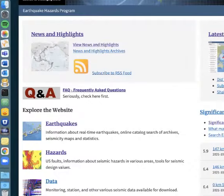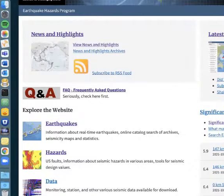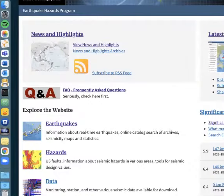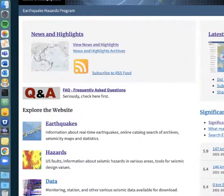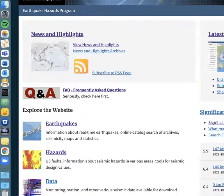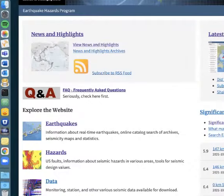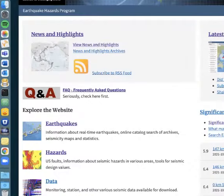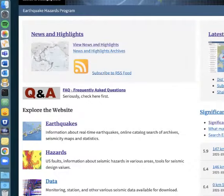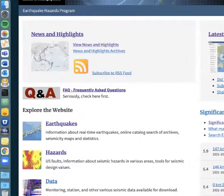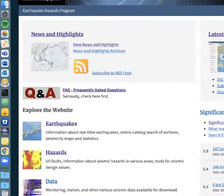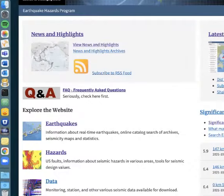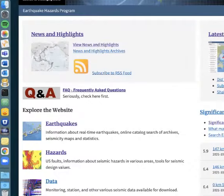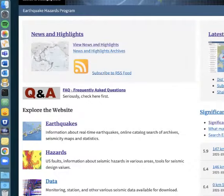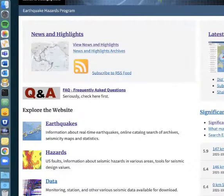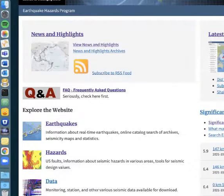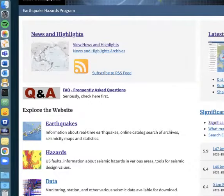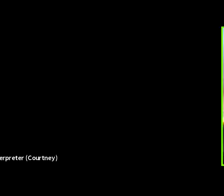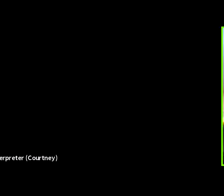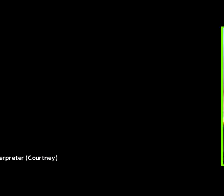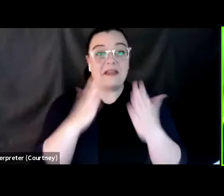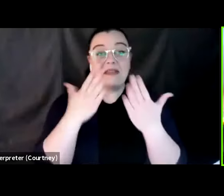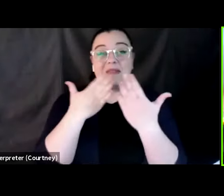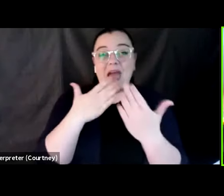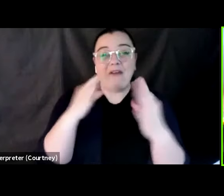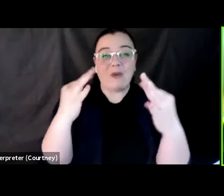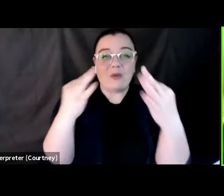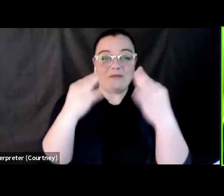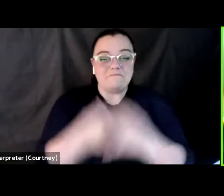morning. I will stop sharing.